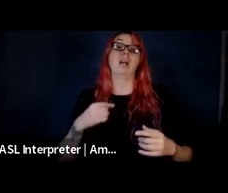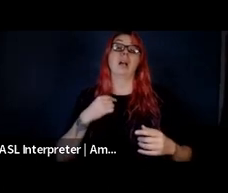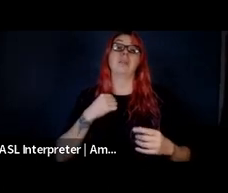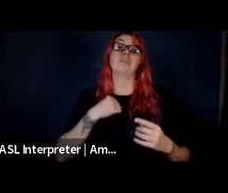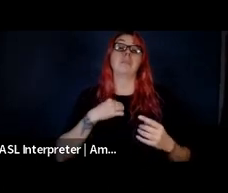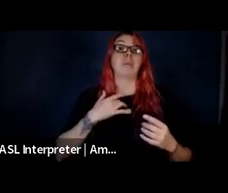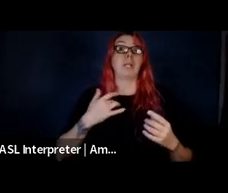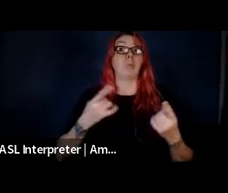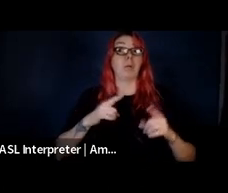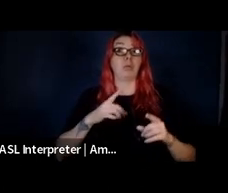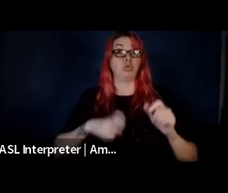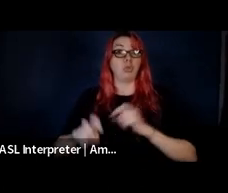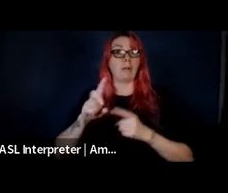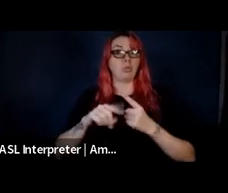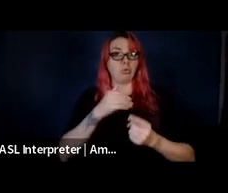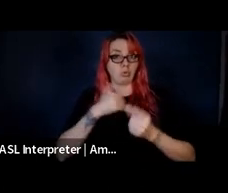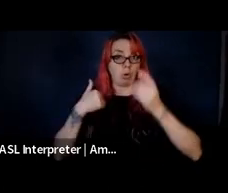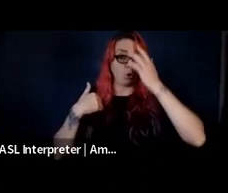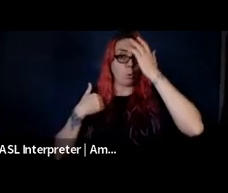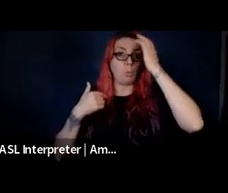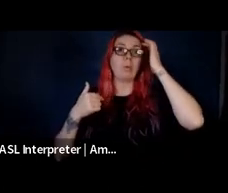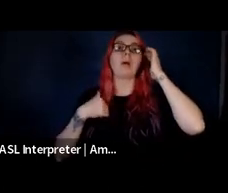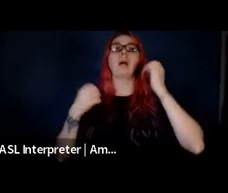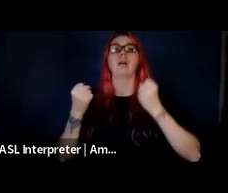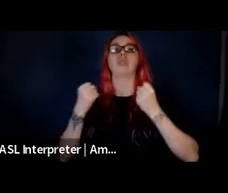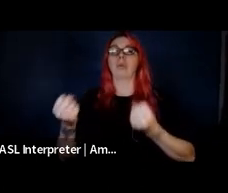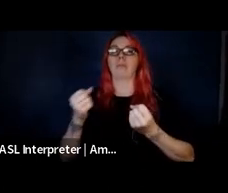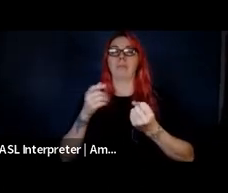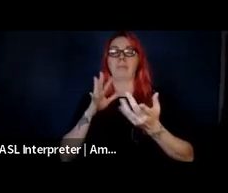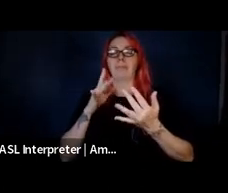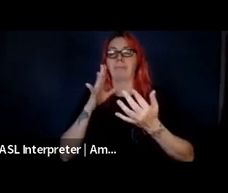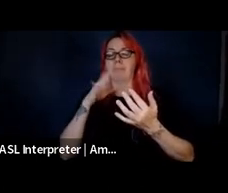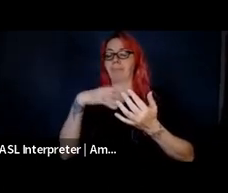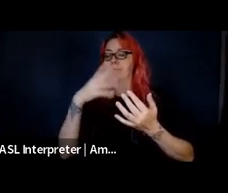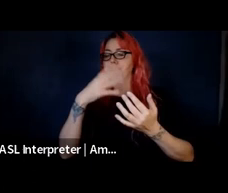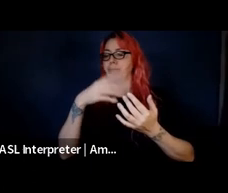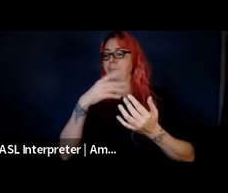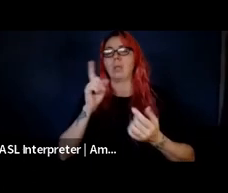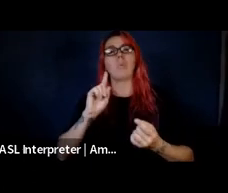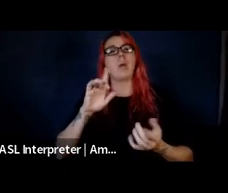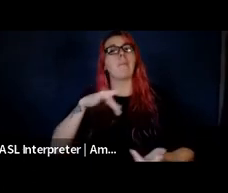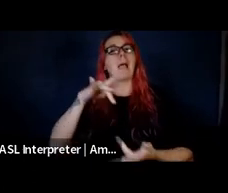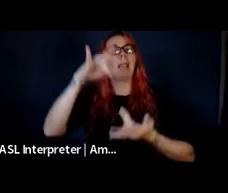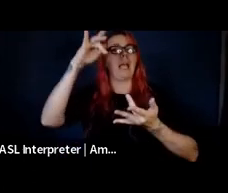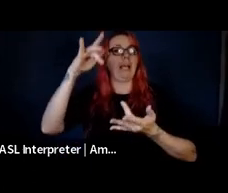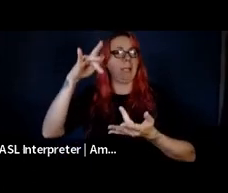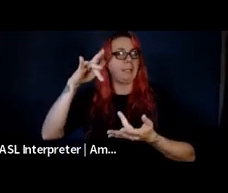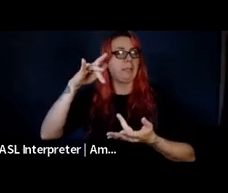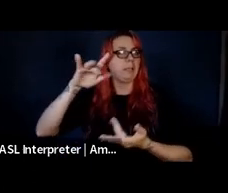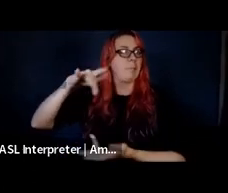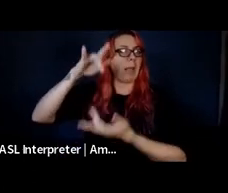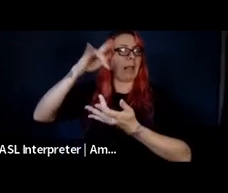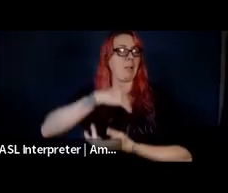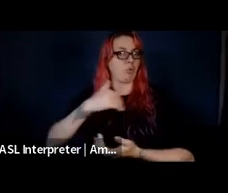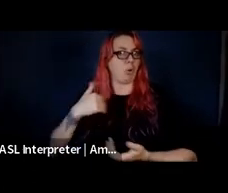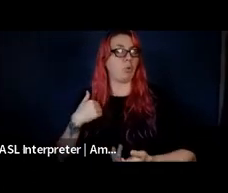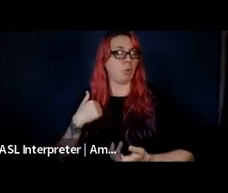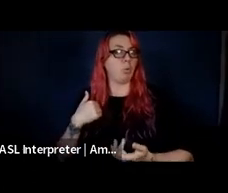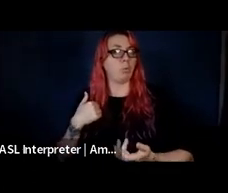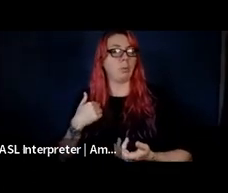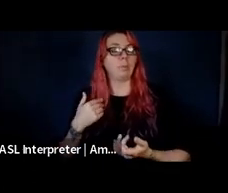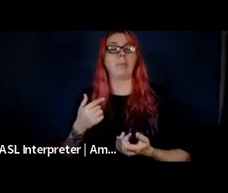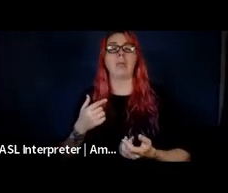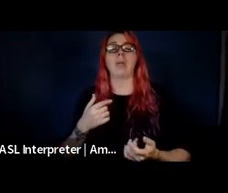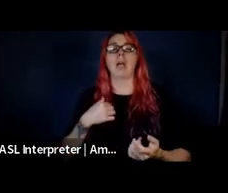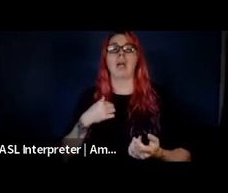by, I forget what it's called, but it's where the ballets occur, that hall where the ballets occur. And I notice all